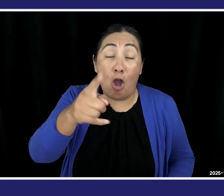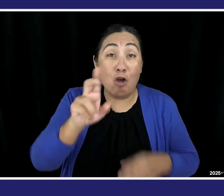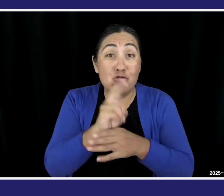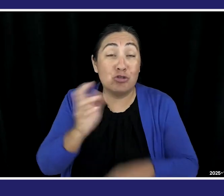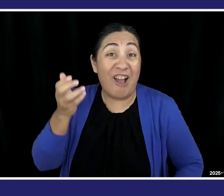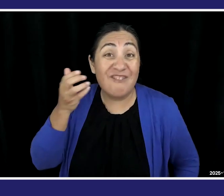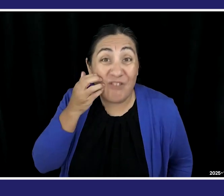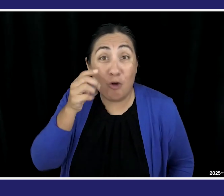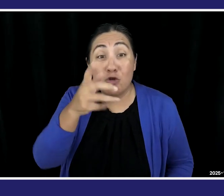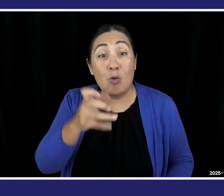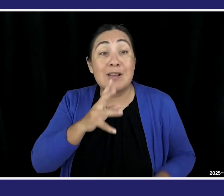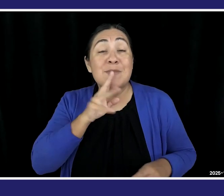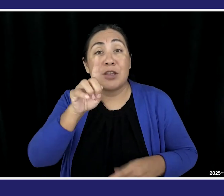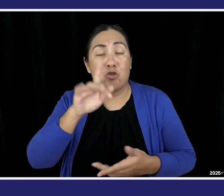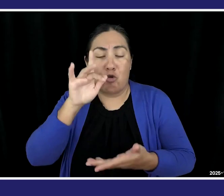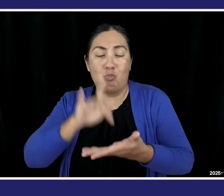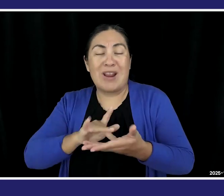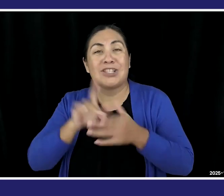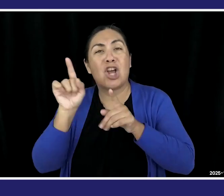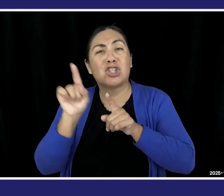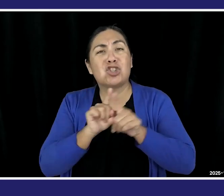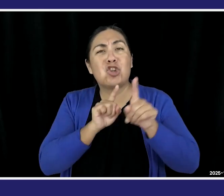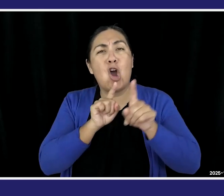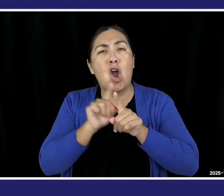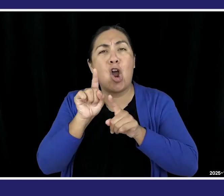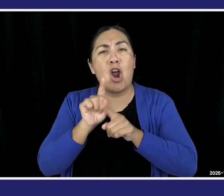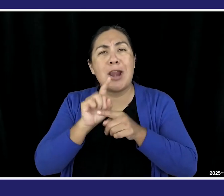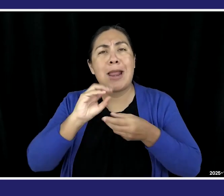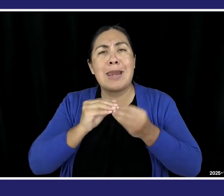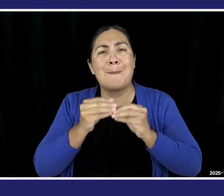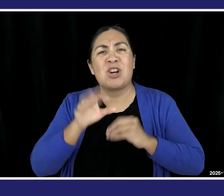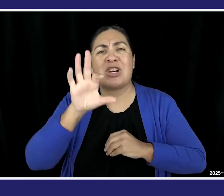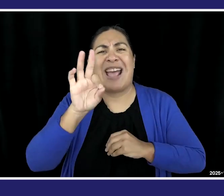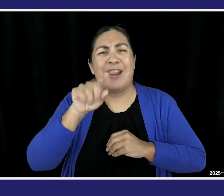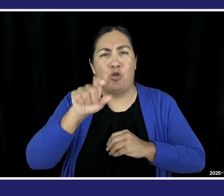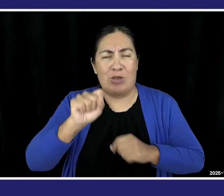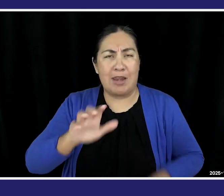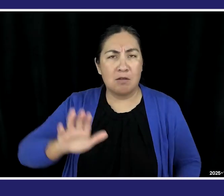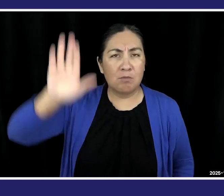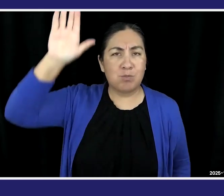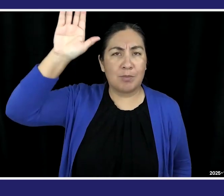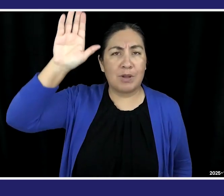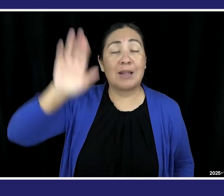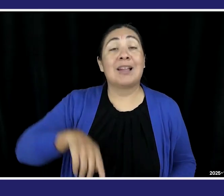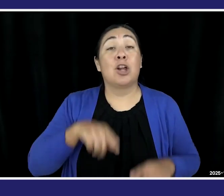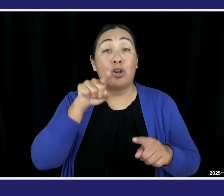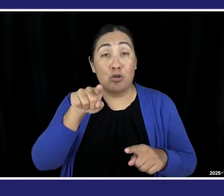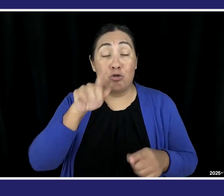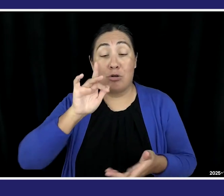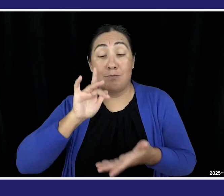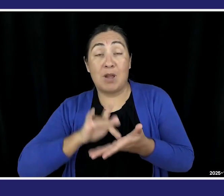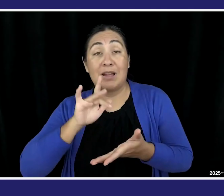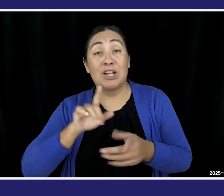speak, press star and the number 9 to raise your hand. Then press star and the